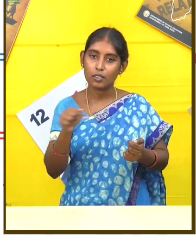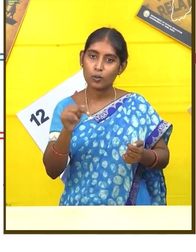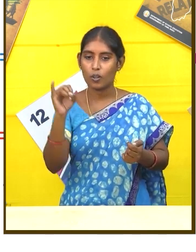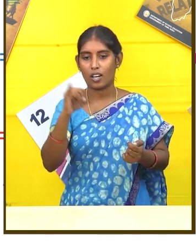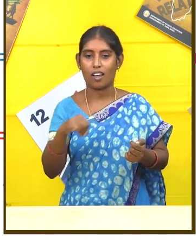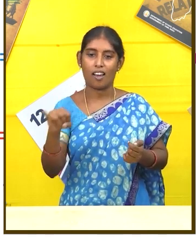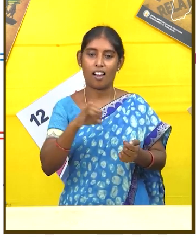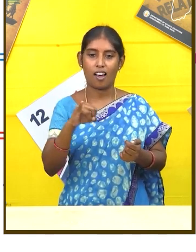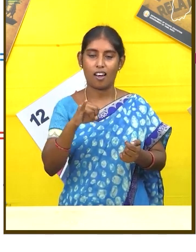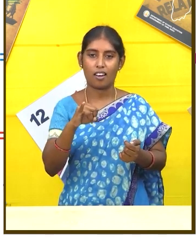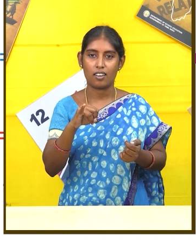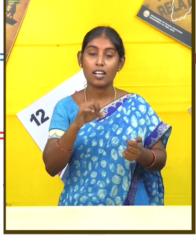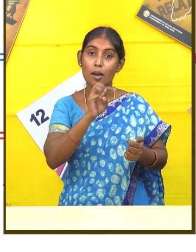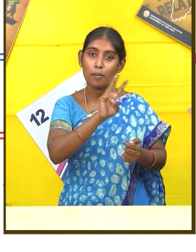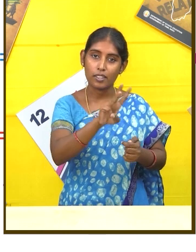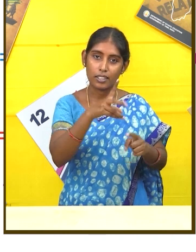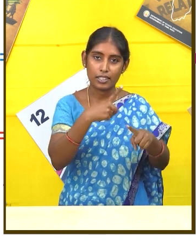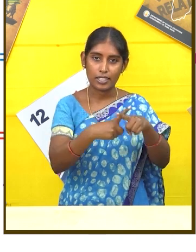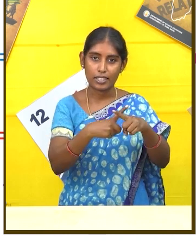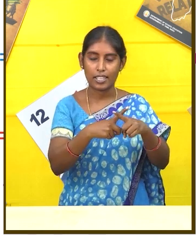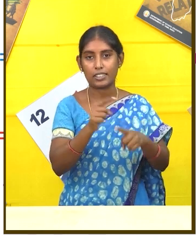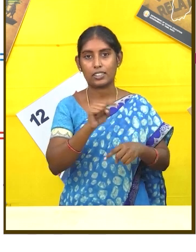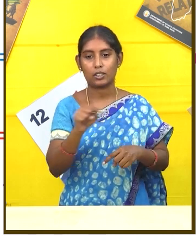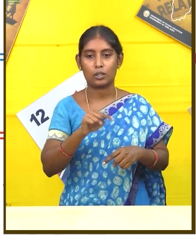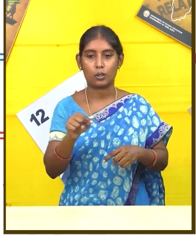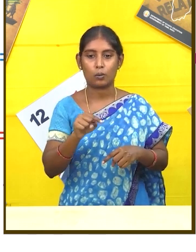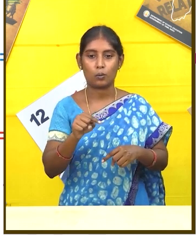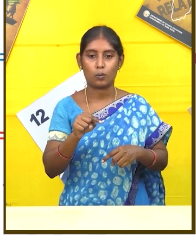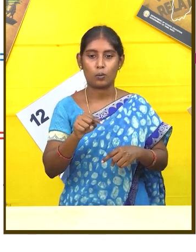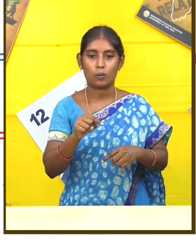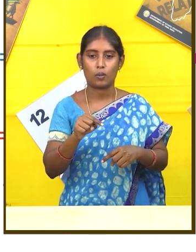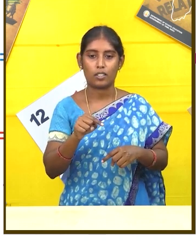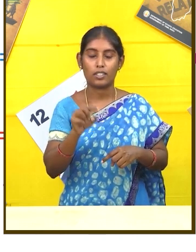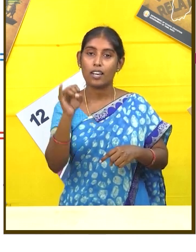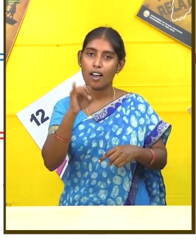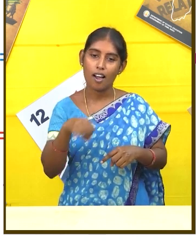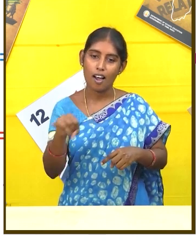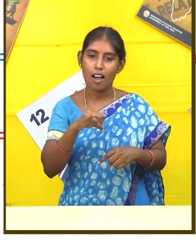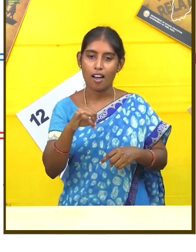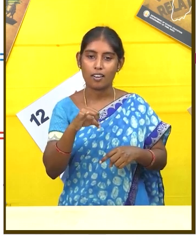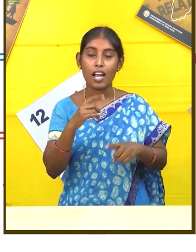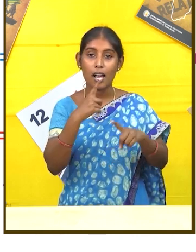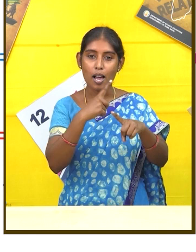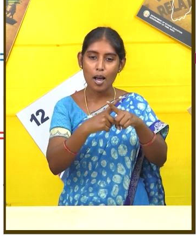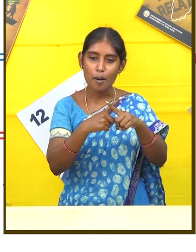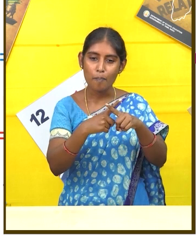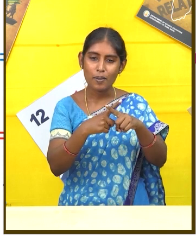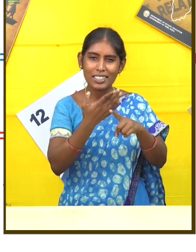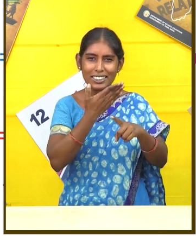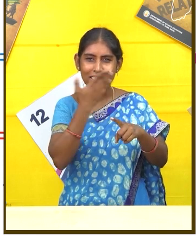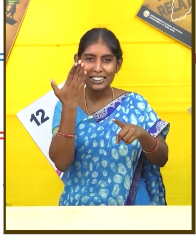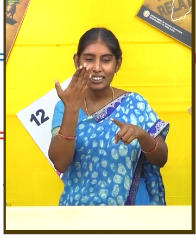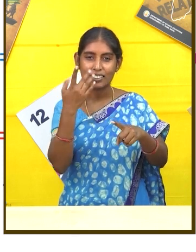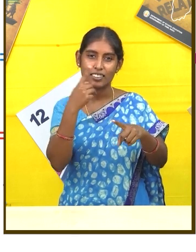Or subtract 8 on both sides. So 3x equal to 14 minus 8, that 14 minus 8 value is 6.